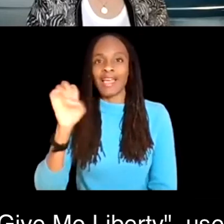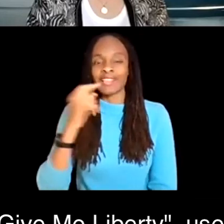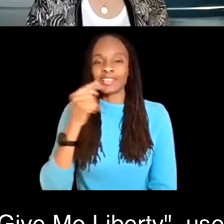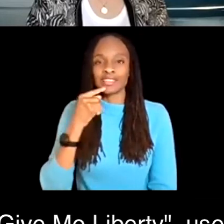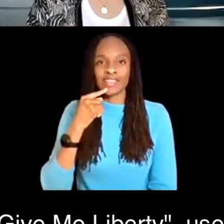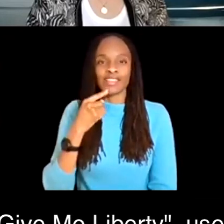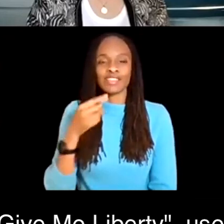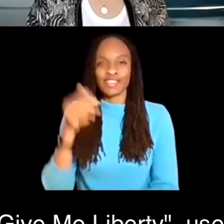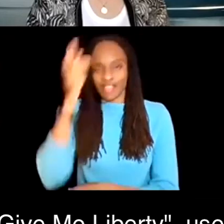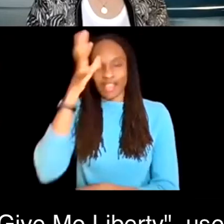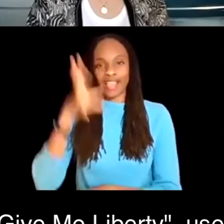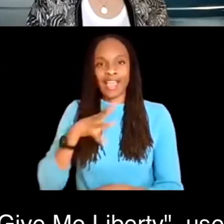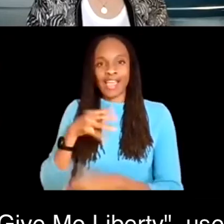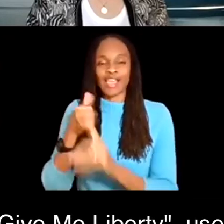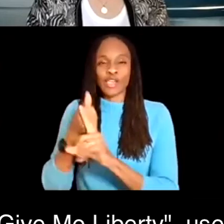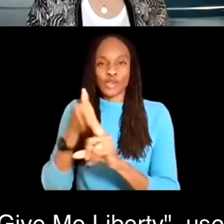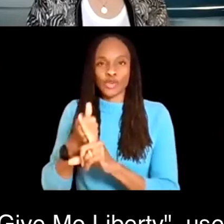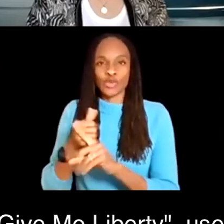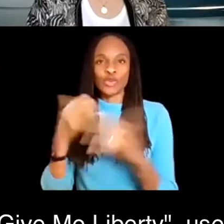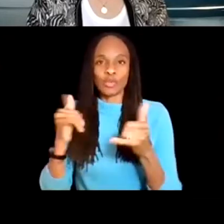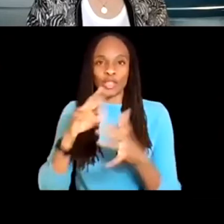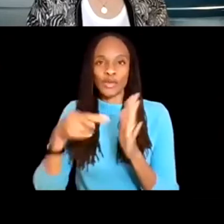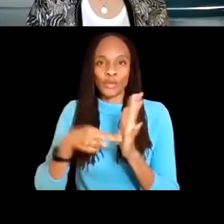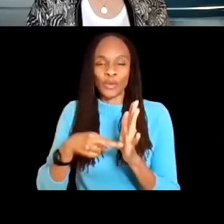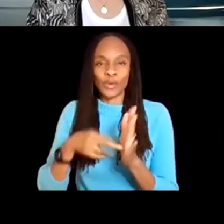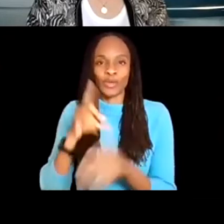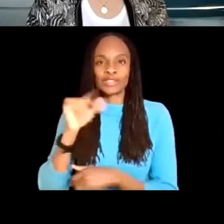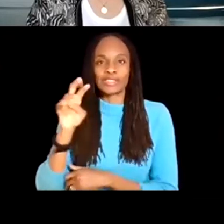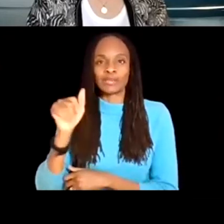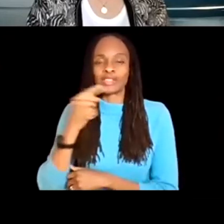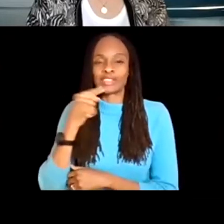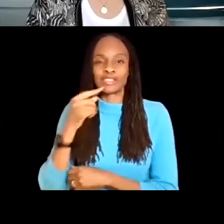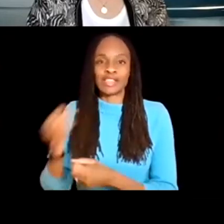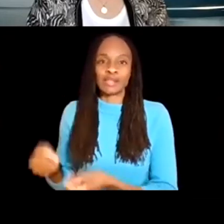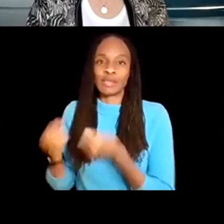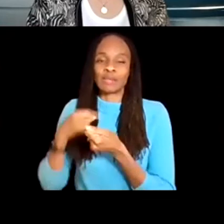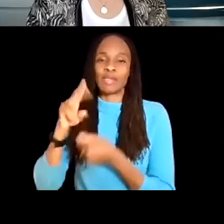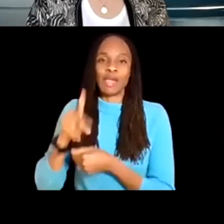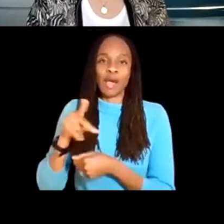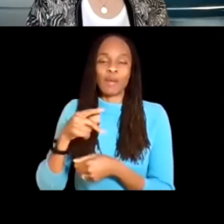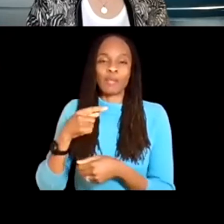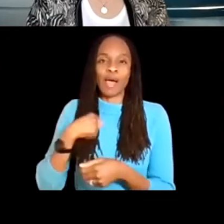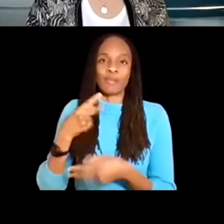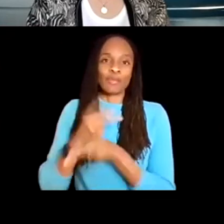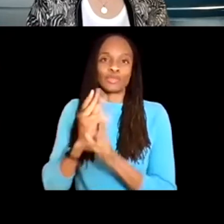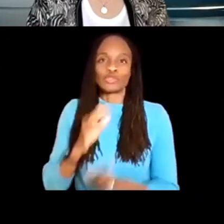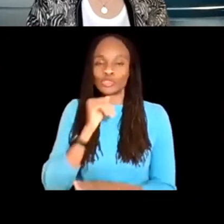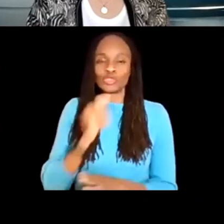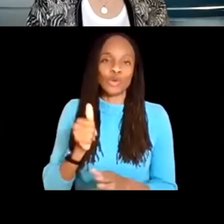used to pick me up and say I had the producer and not put me down. But